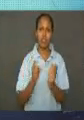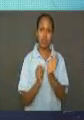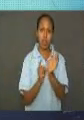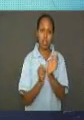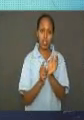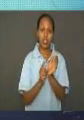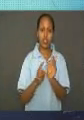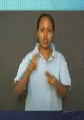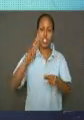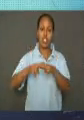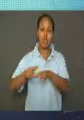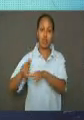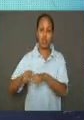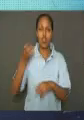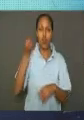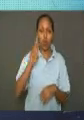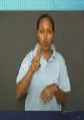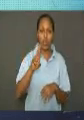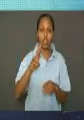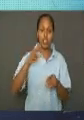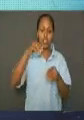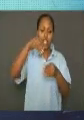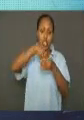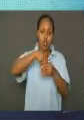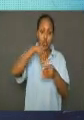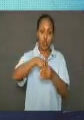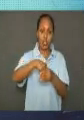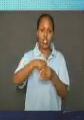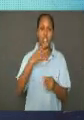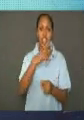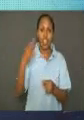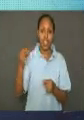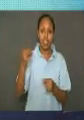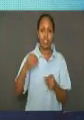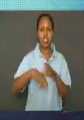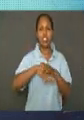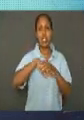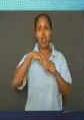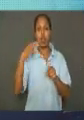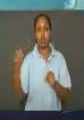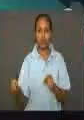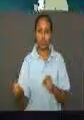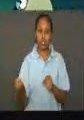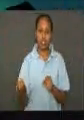the input or inputs and the output.